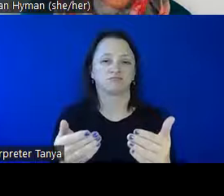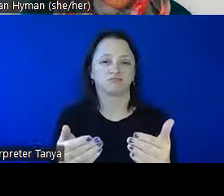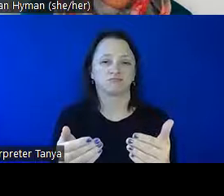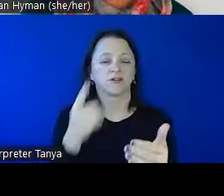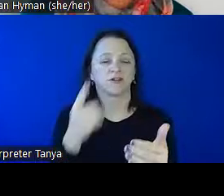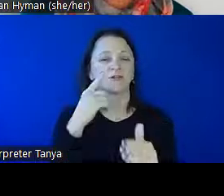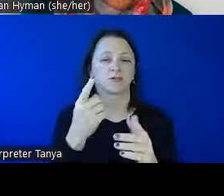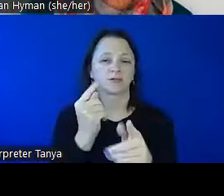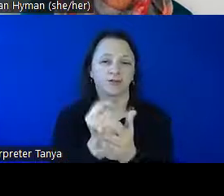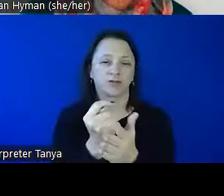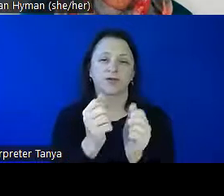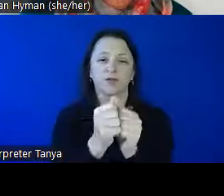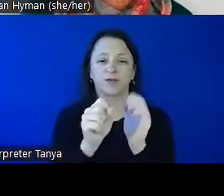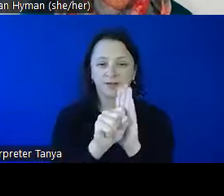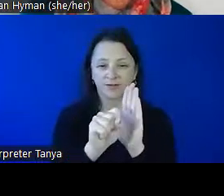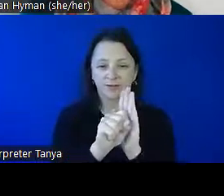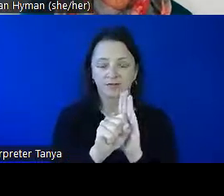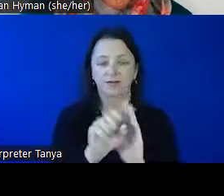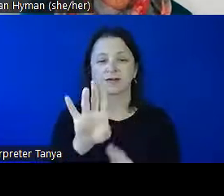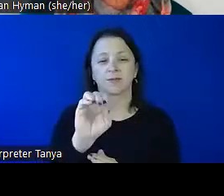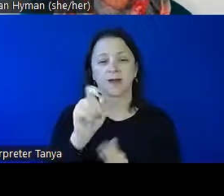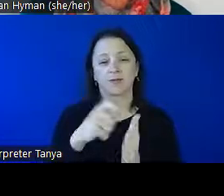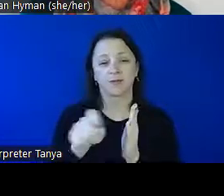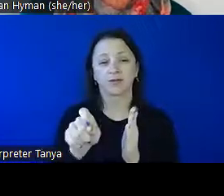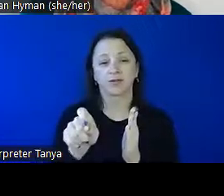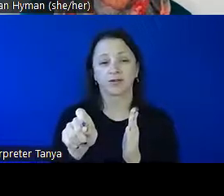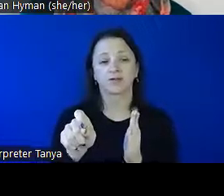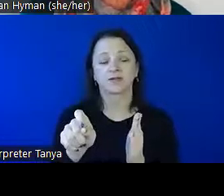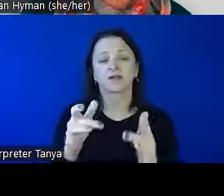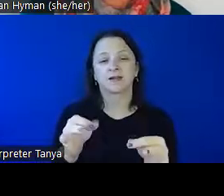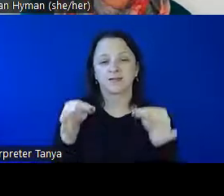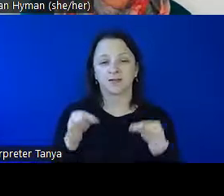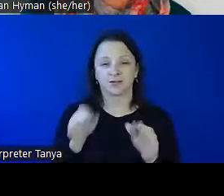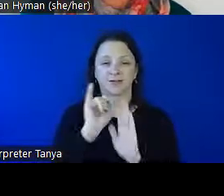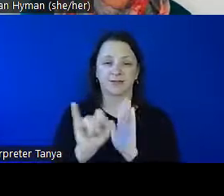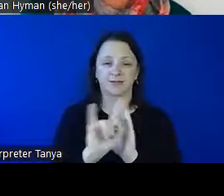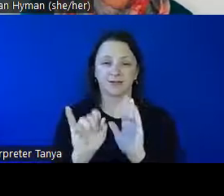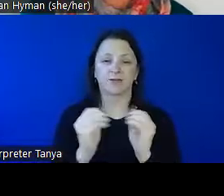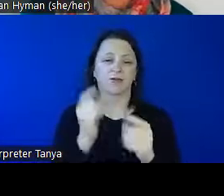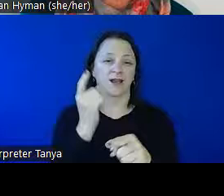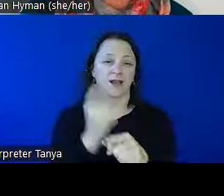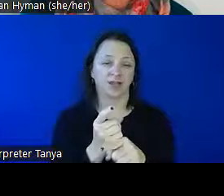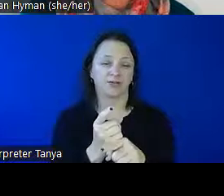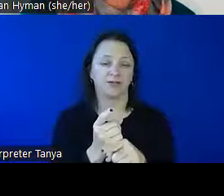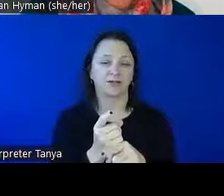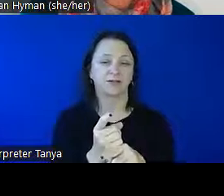treatment. Biomarkers may permit earlier identification, more accurate identification of risk, and more